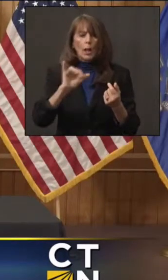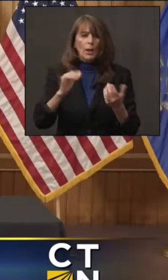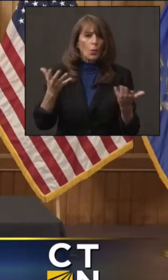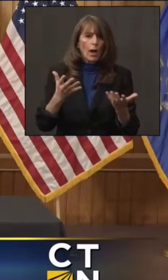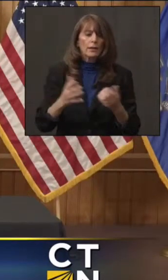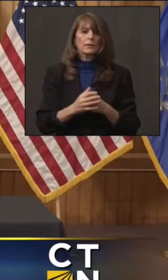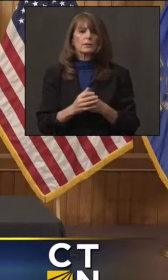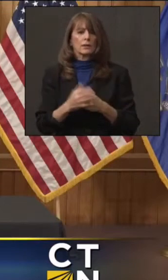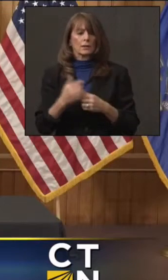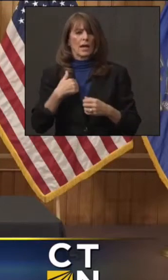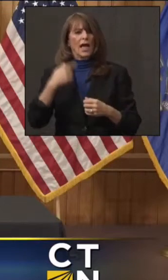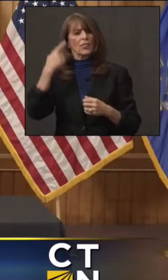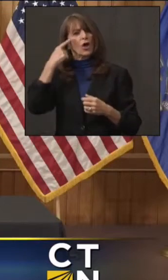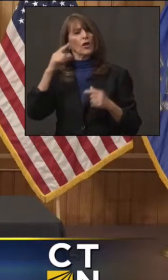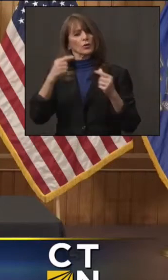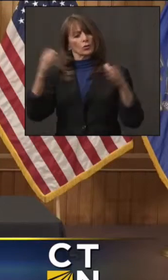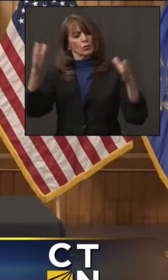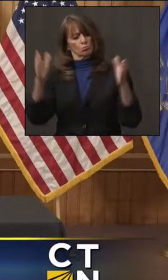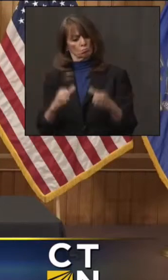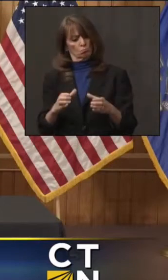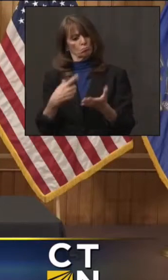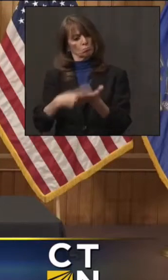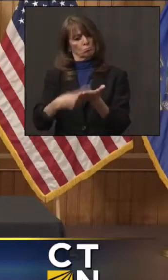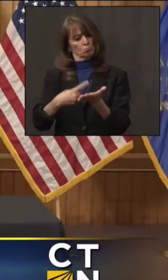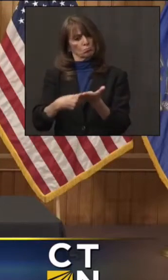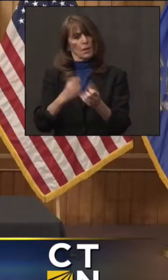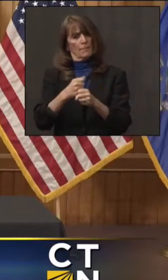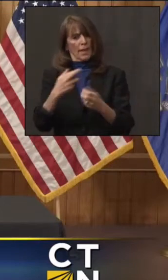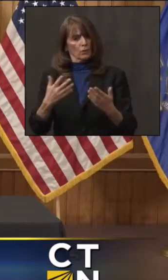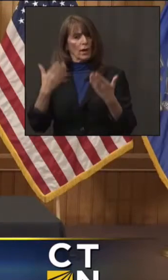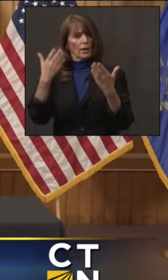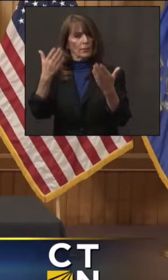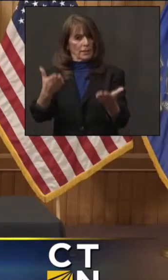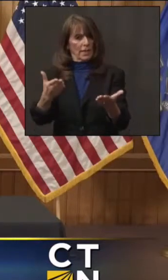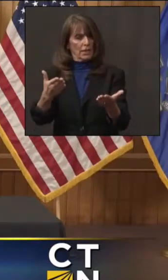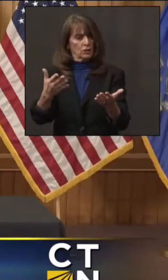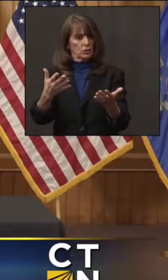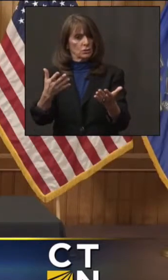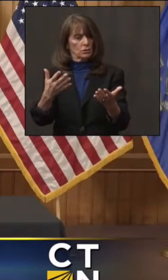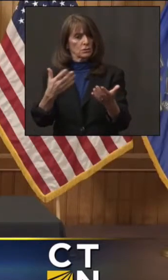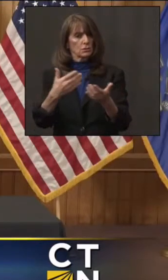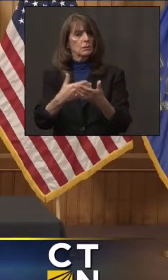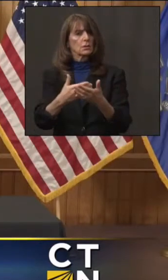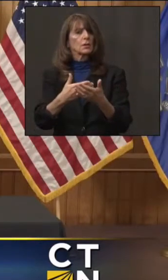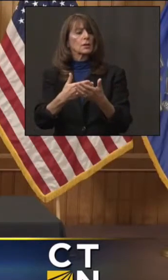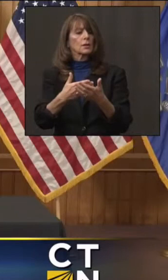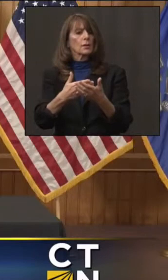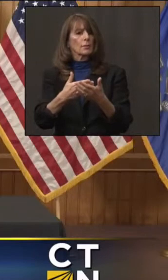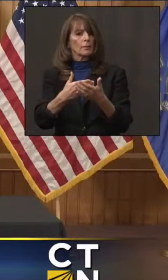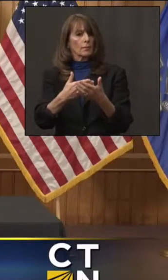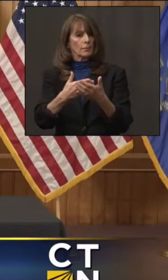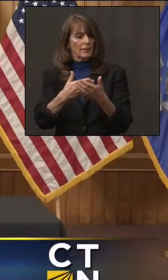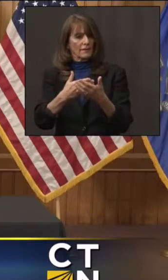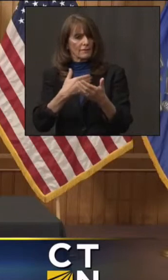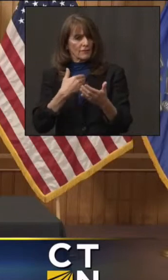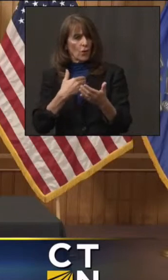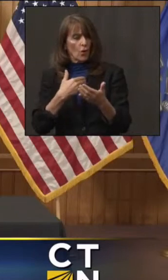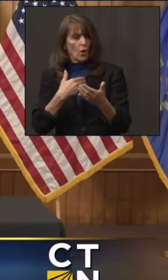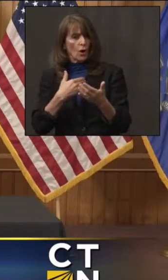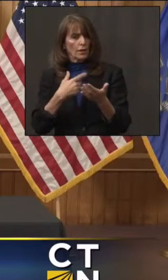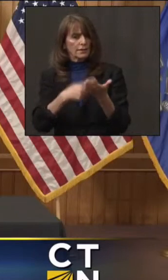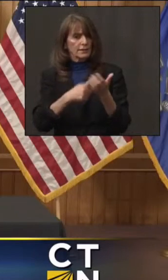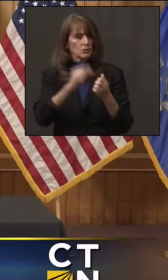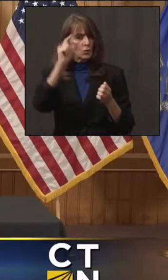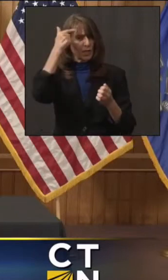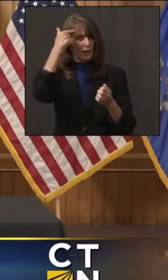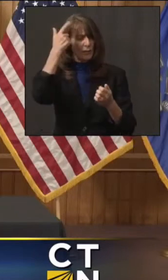going to kind of come together and make these recommendations before it comes to the governor's office, and it sounds like that process